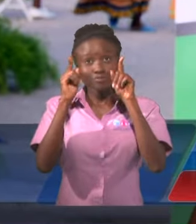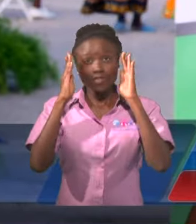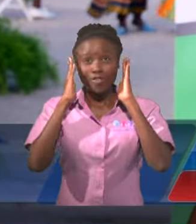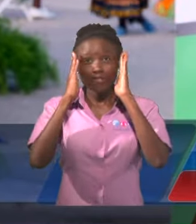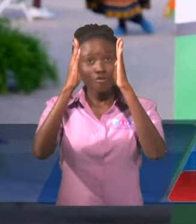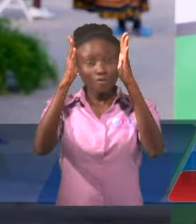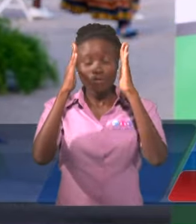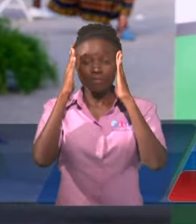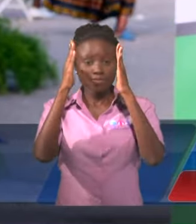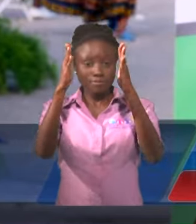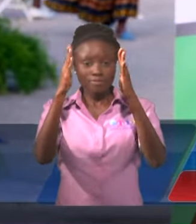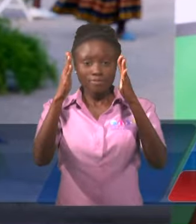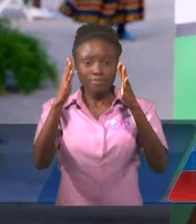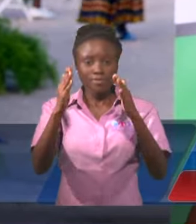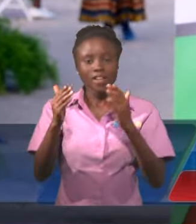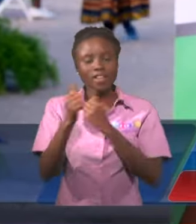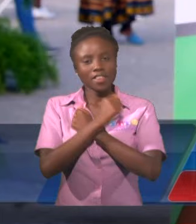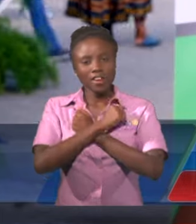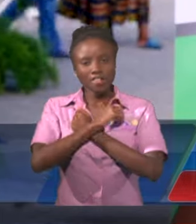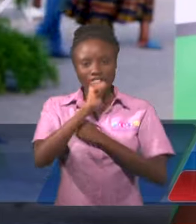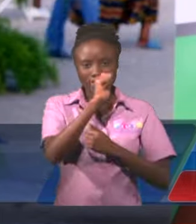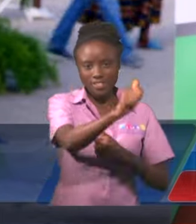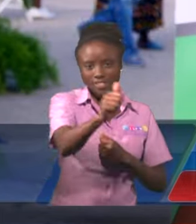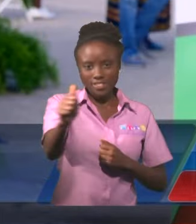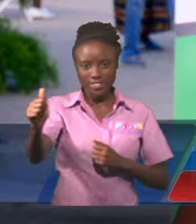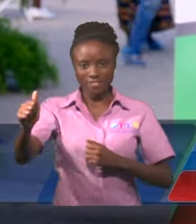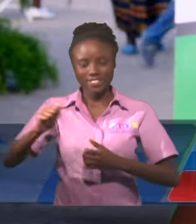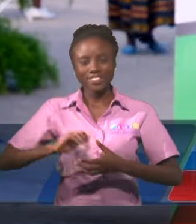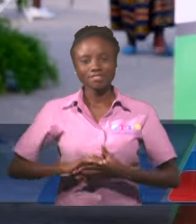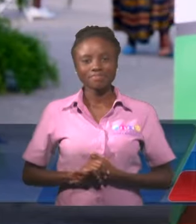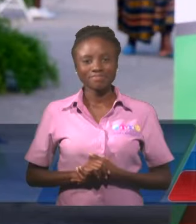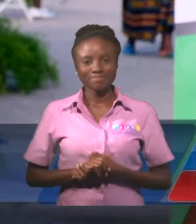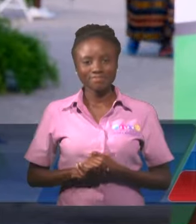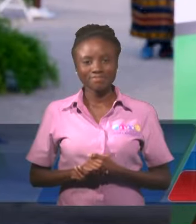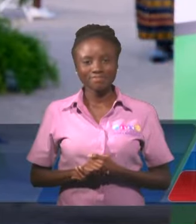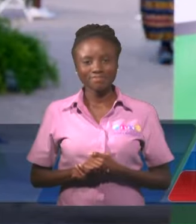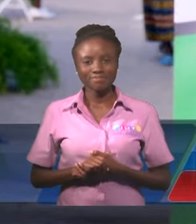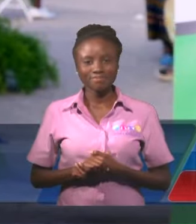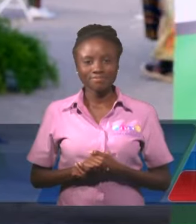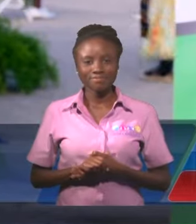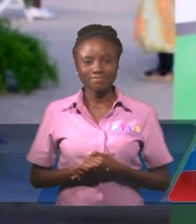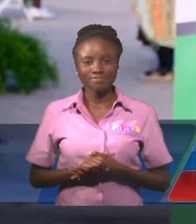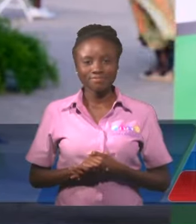focus on and love on yourself through all. Sunil Lalla, TTT News.